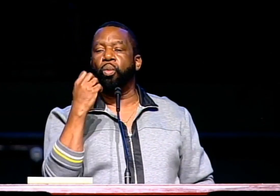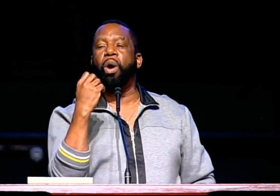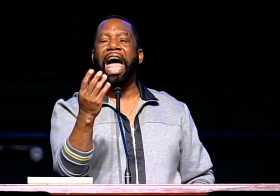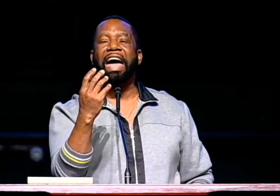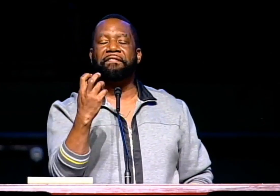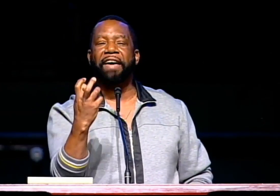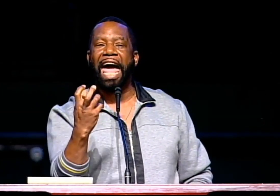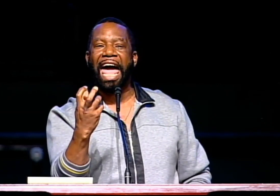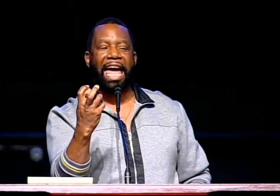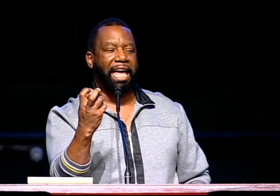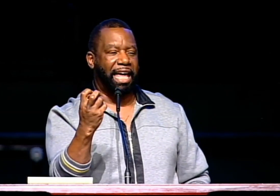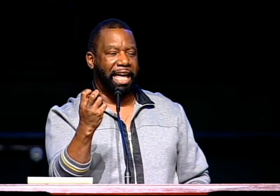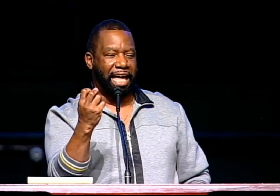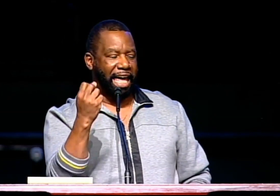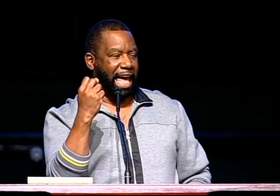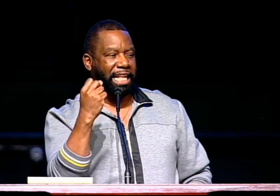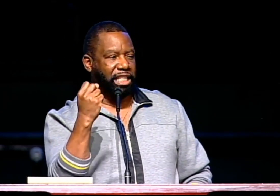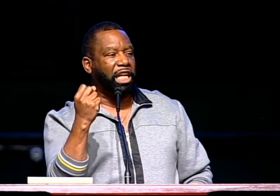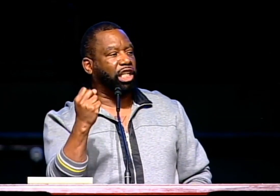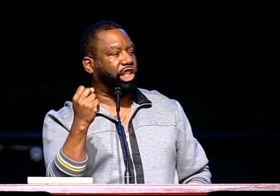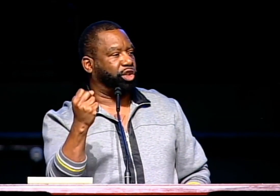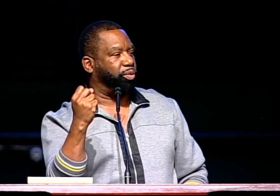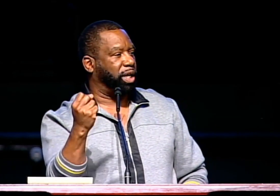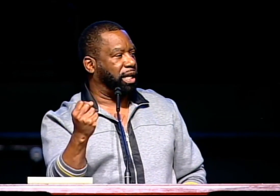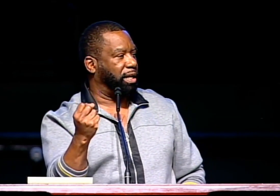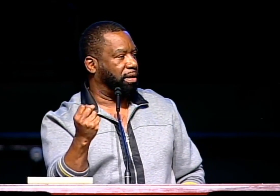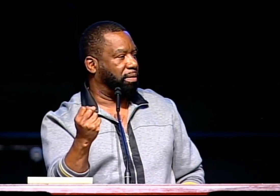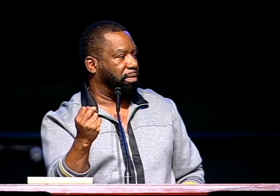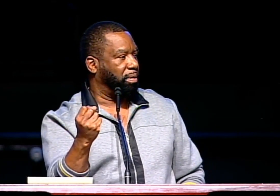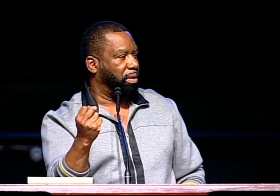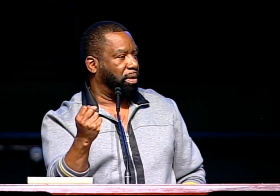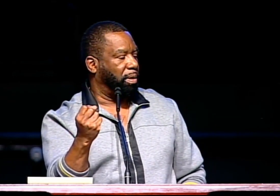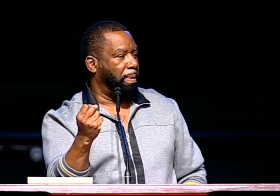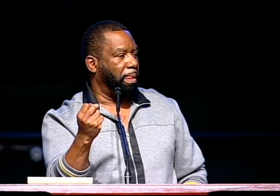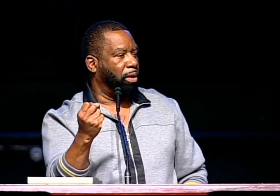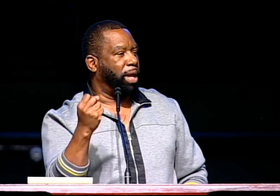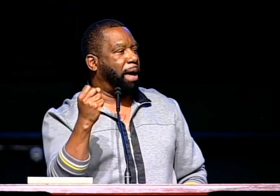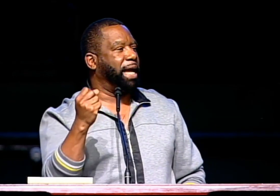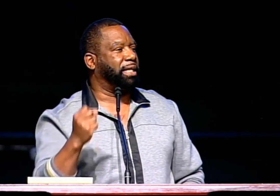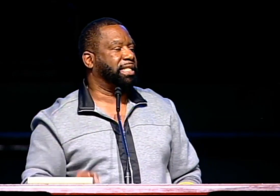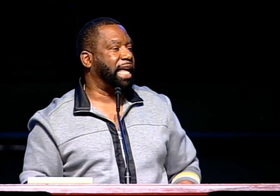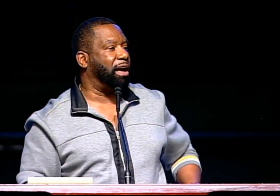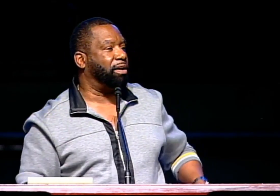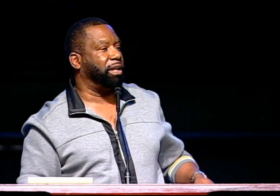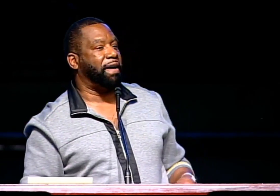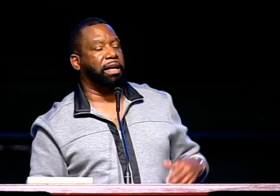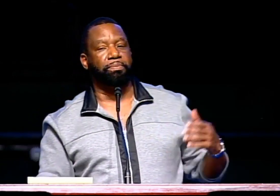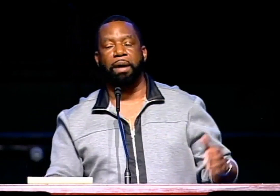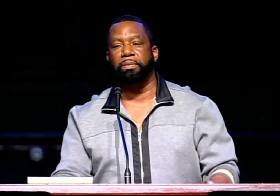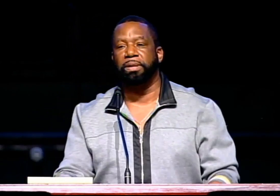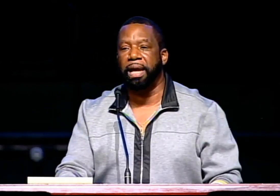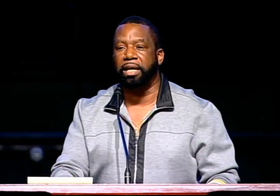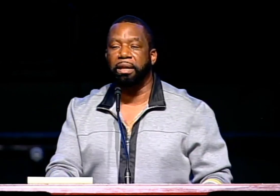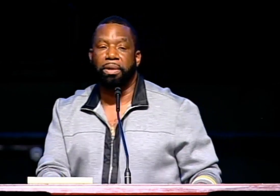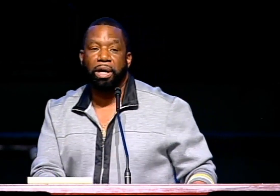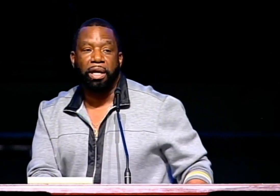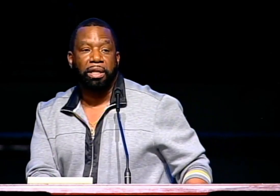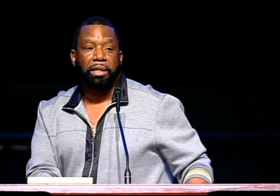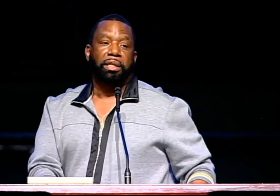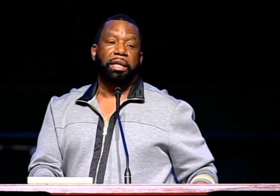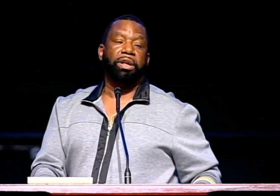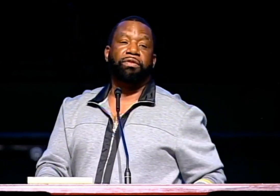with Wi-Fi as a luxury. When I make this sound, if I can probably make